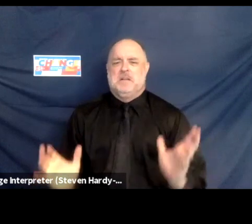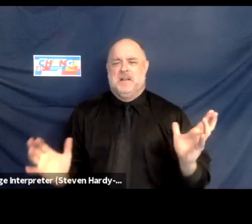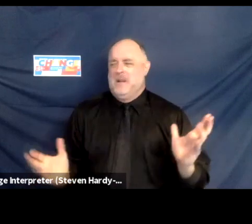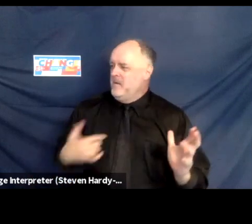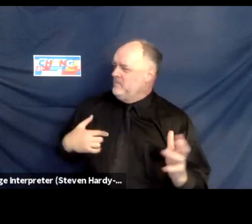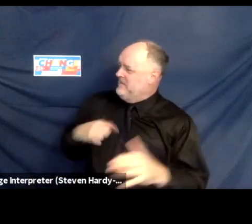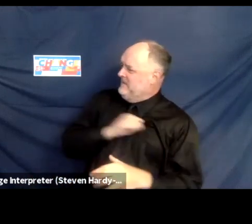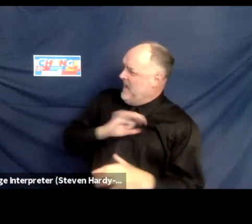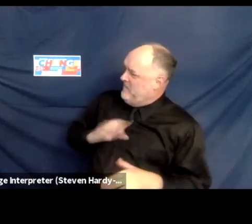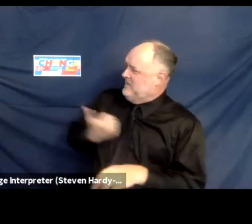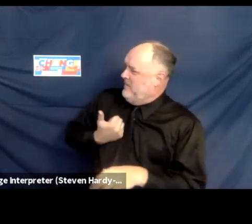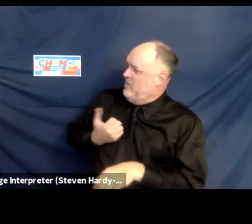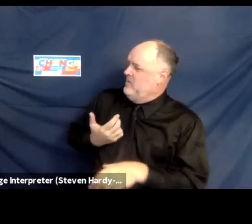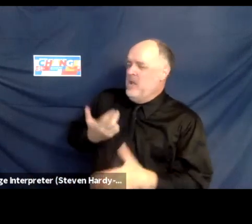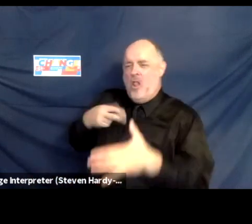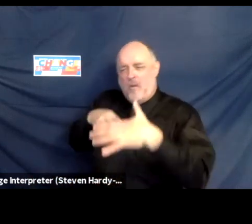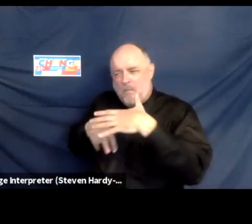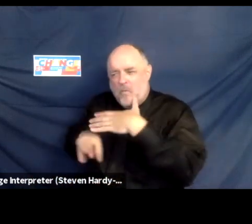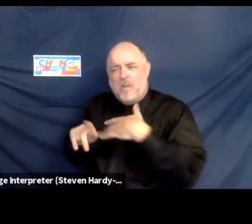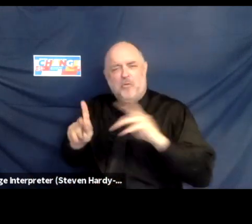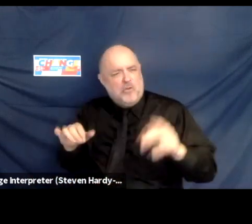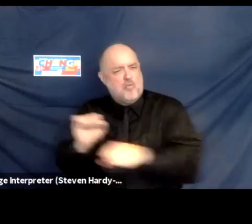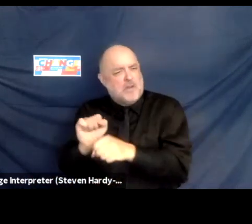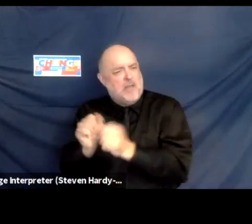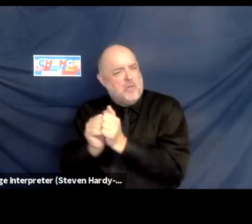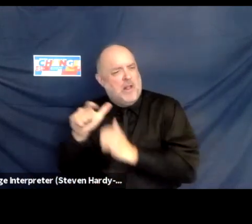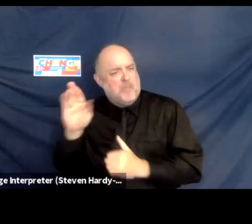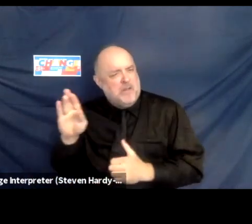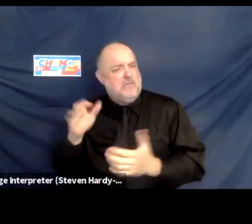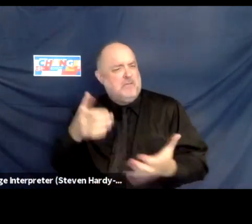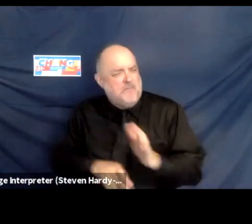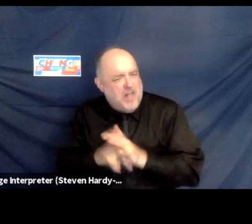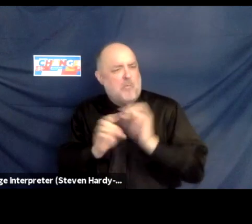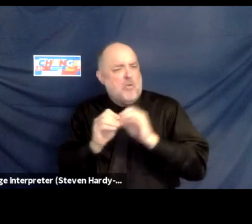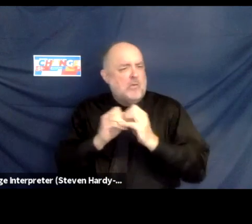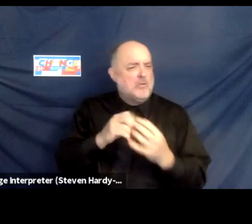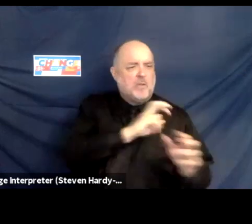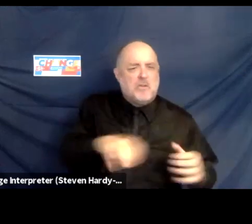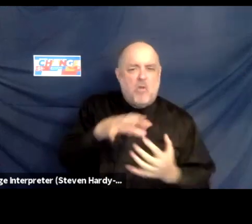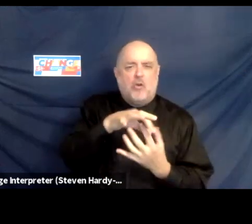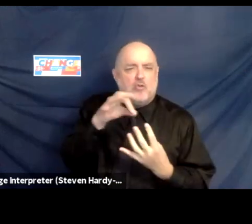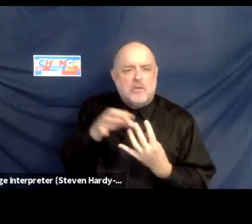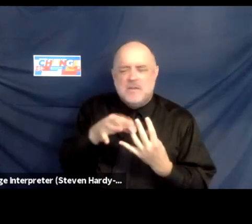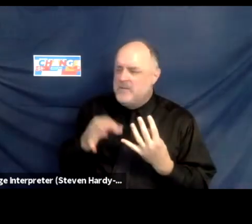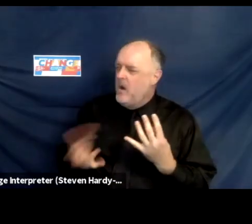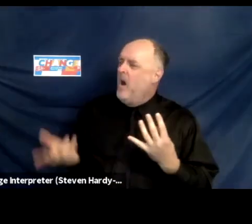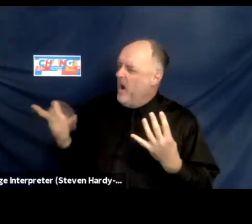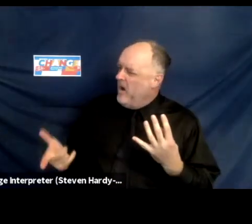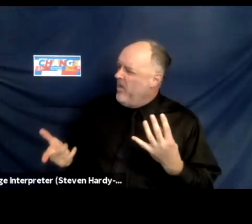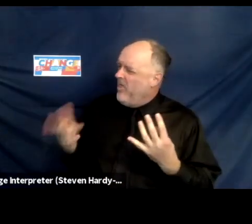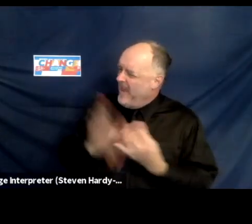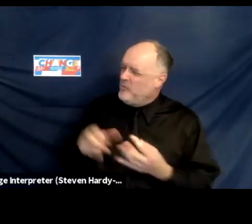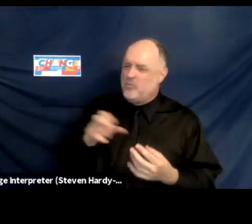biking league, the bike league, and others to develop transportation alternatives, the Transportation Alternative Enhancement